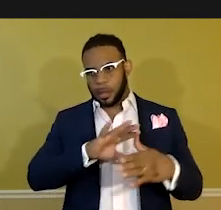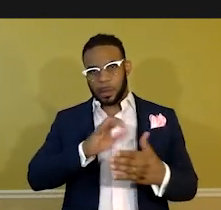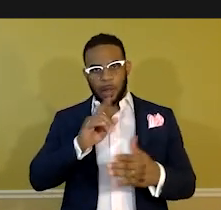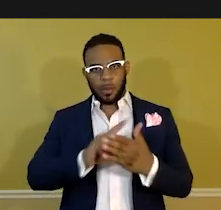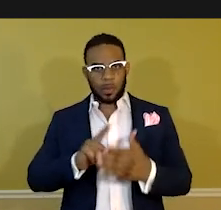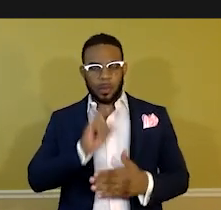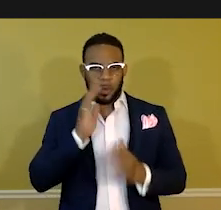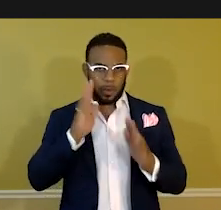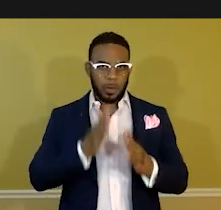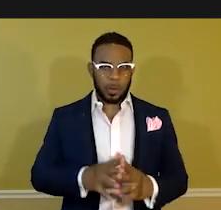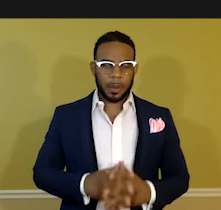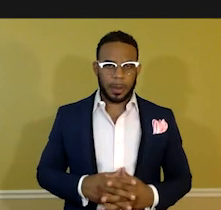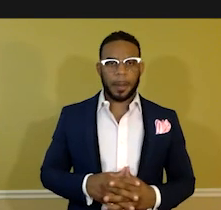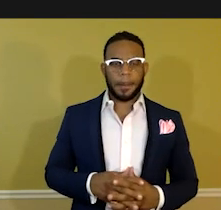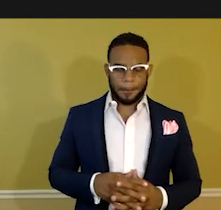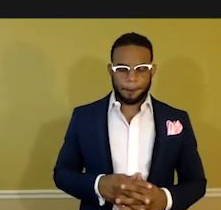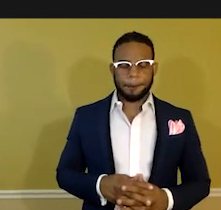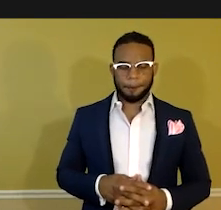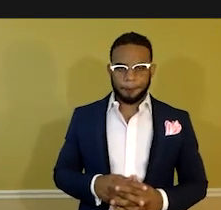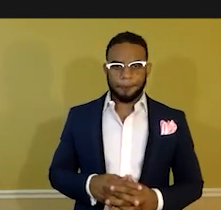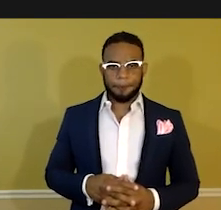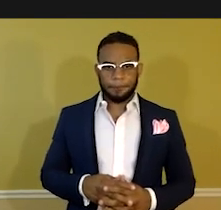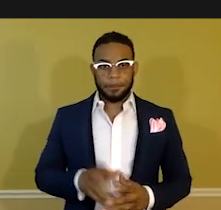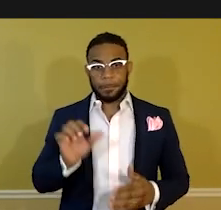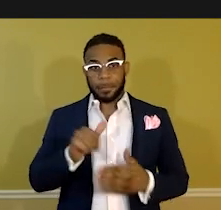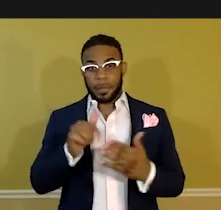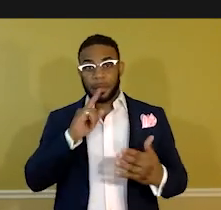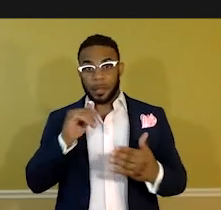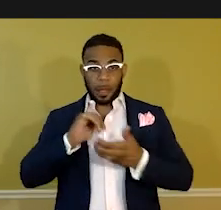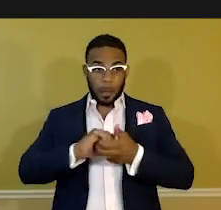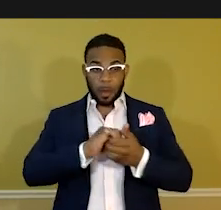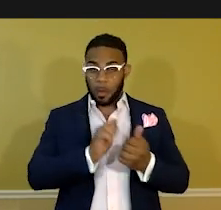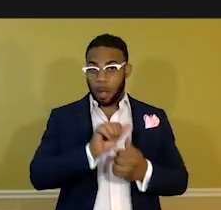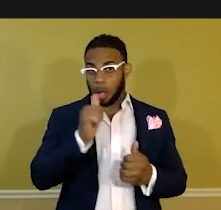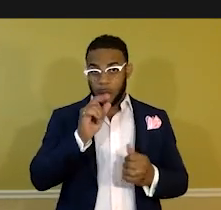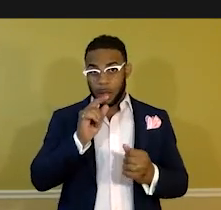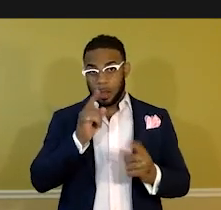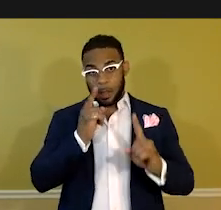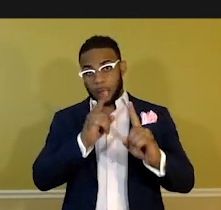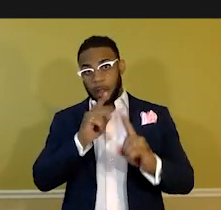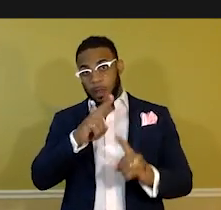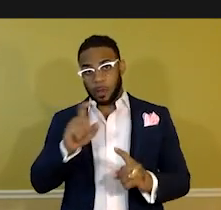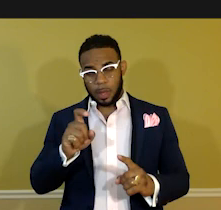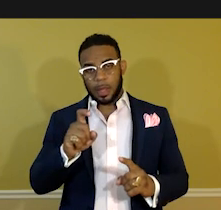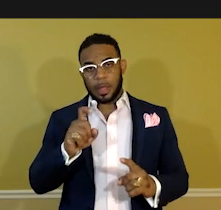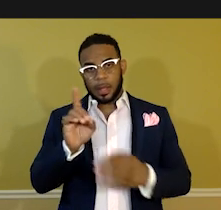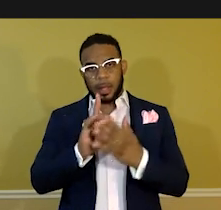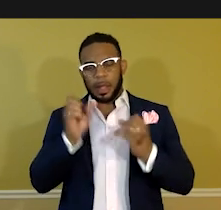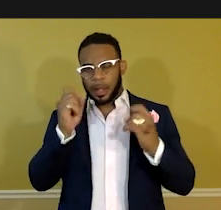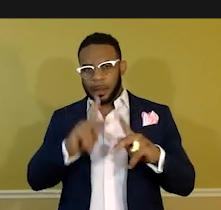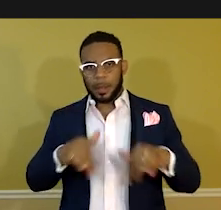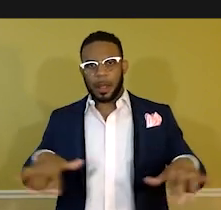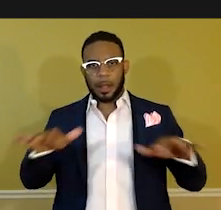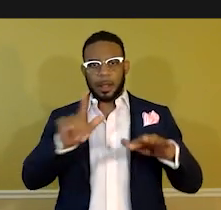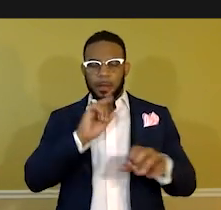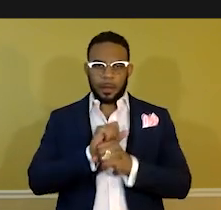Um, so that's a really great way for a streamlined process. Um, the other is partnering with other aspiring UX designers. There are a ton of people out there